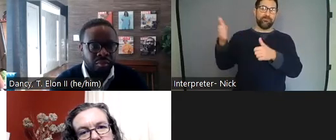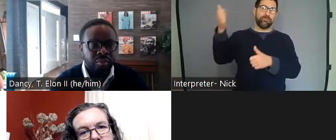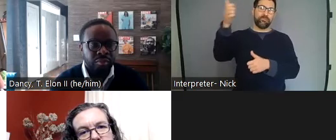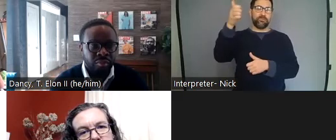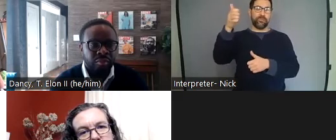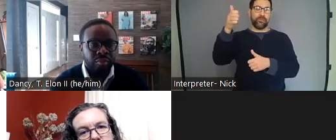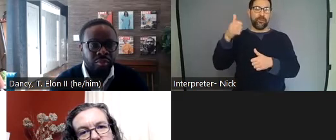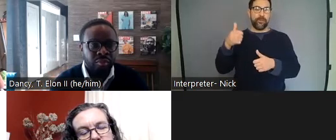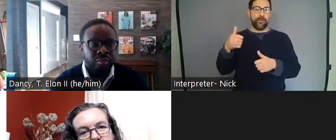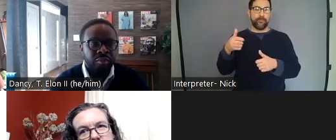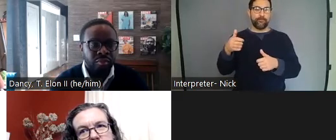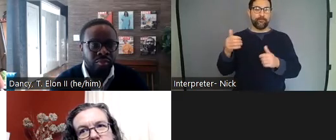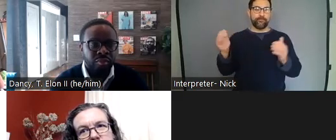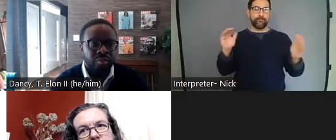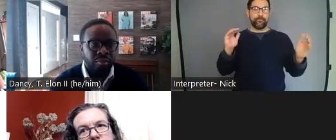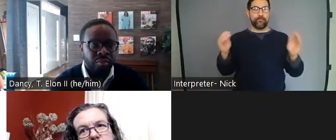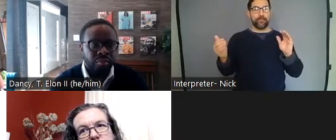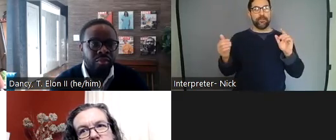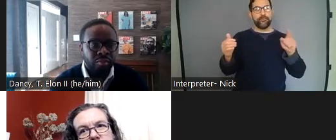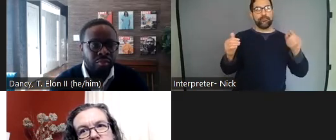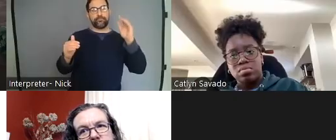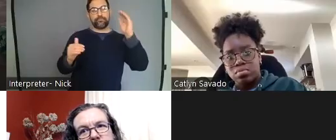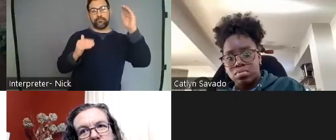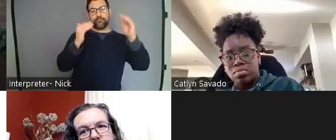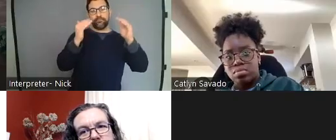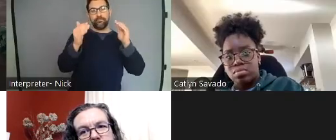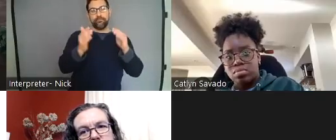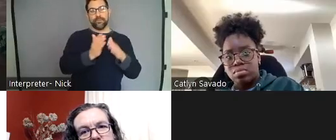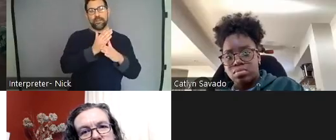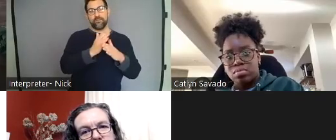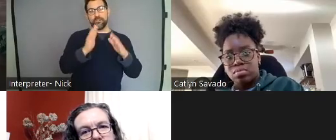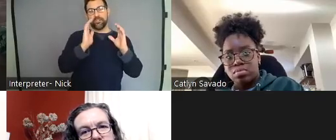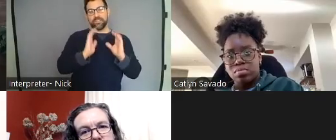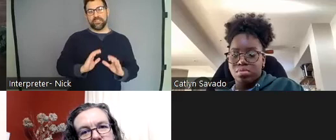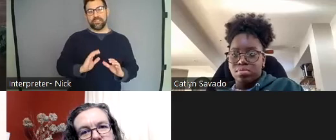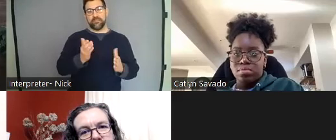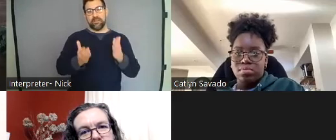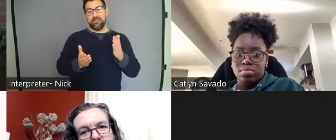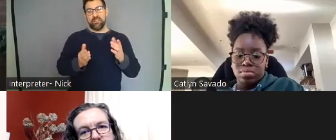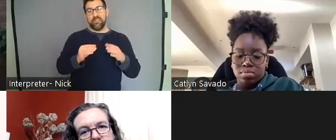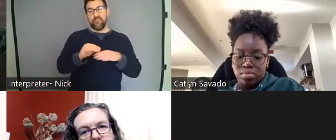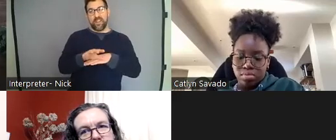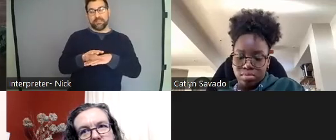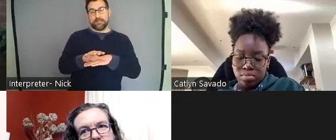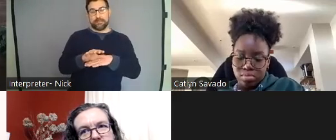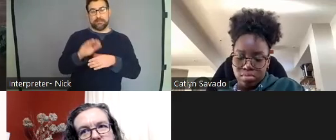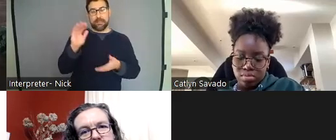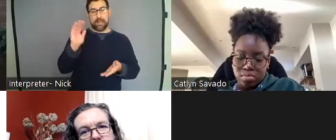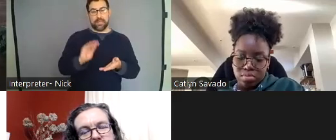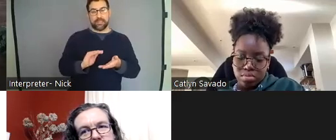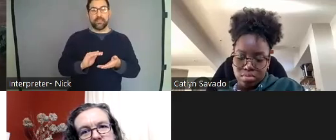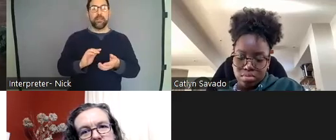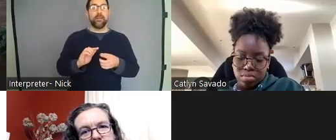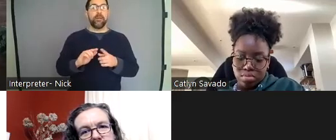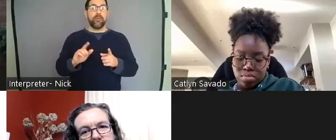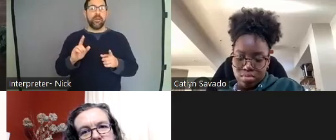change. While if that adult is just an average citizen, they might be able to do less. However, I do think that sort